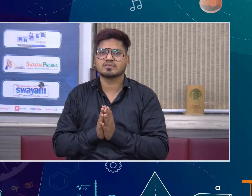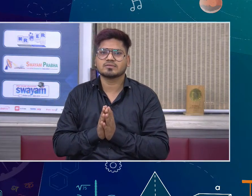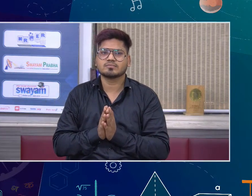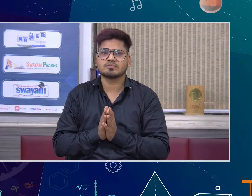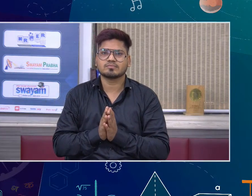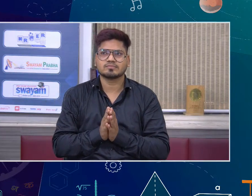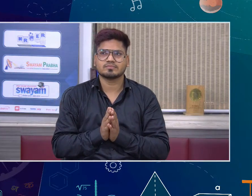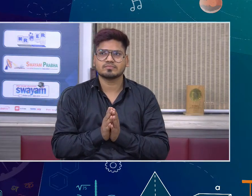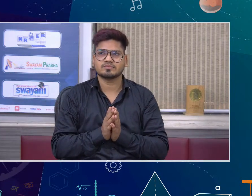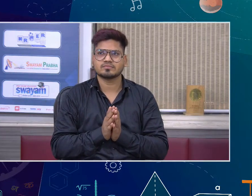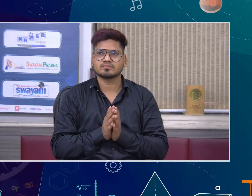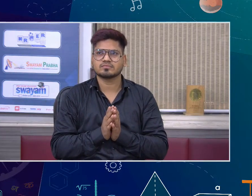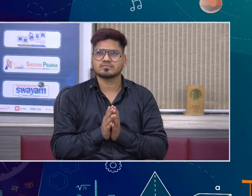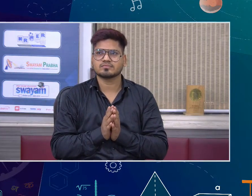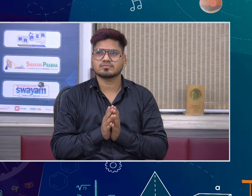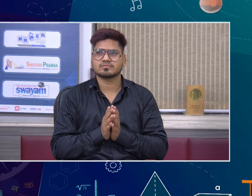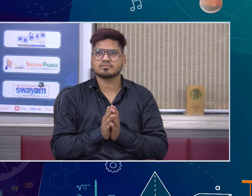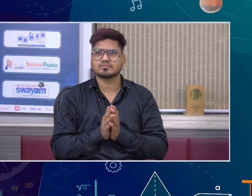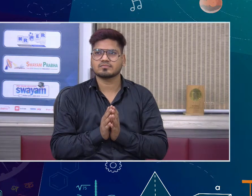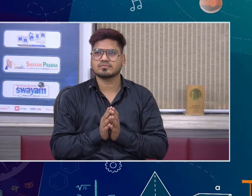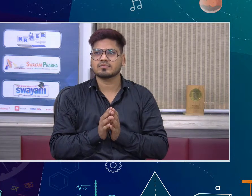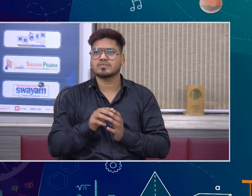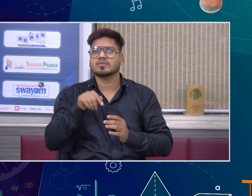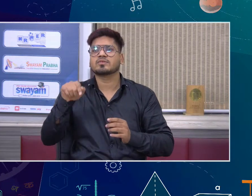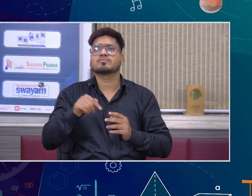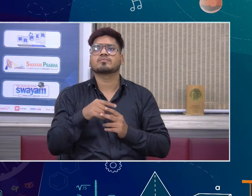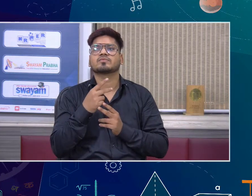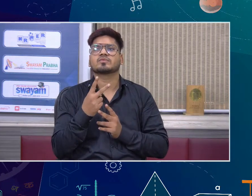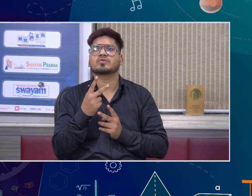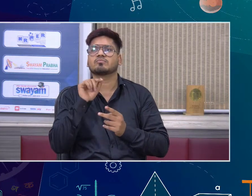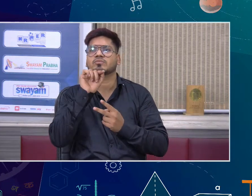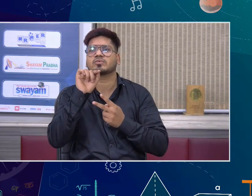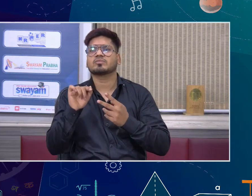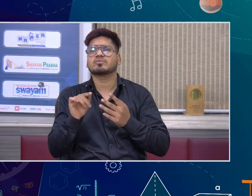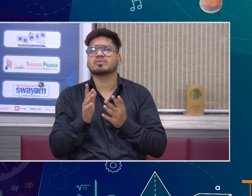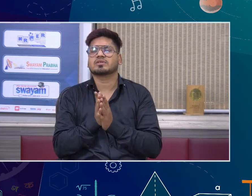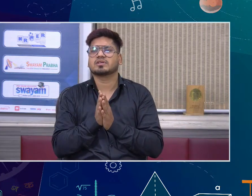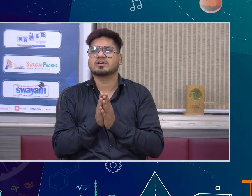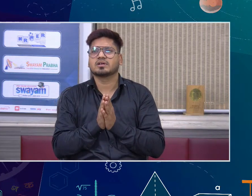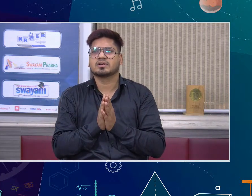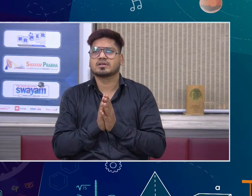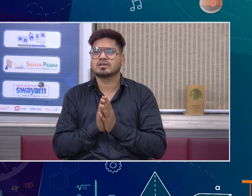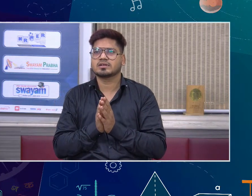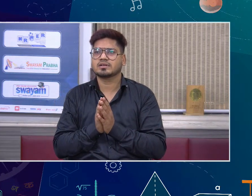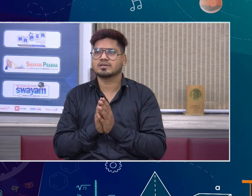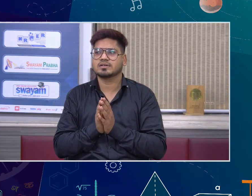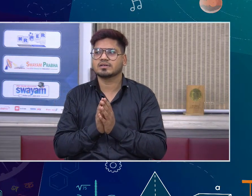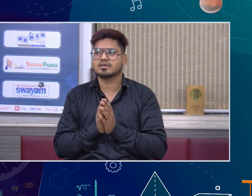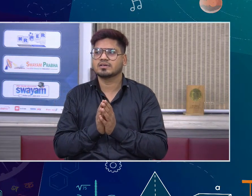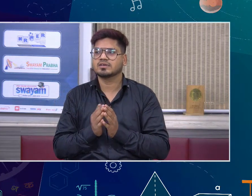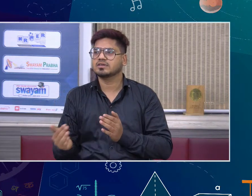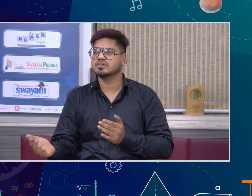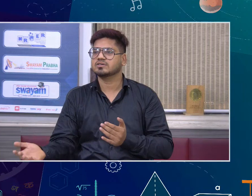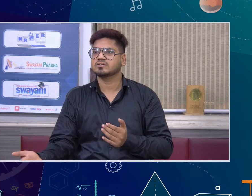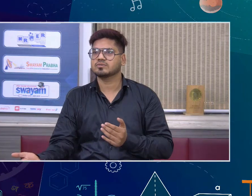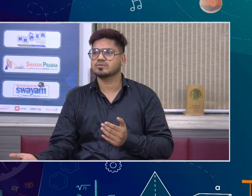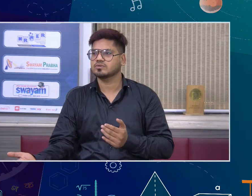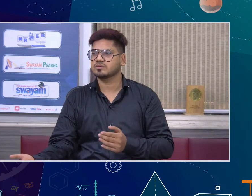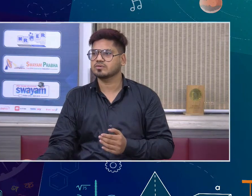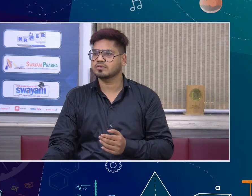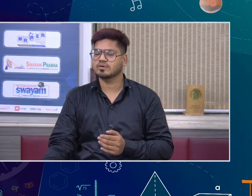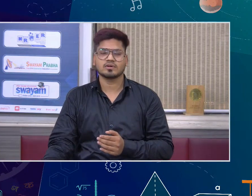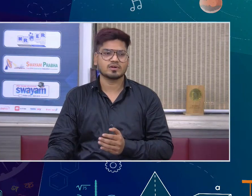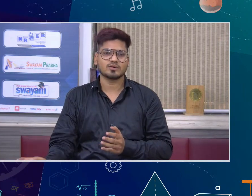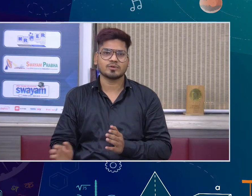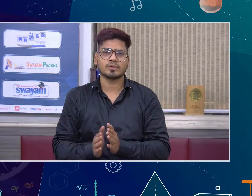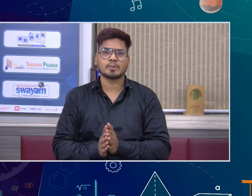help which is we are getting. These two messages are getting from this story. from my view. Okay. Can